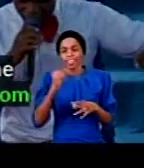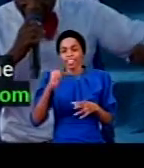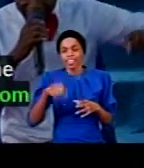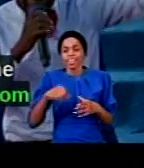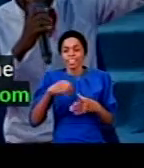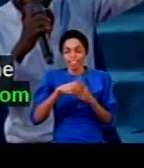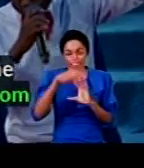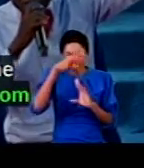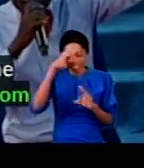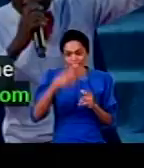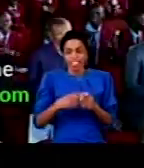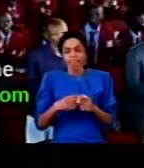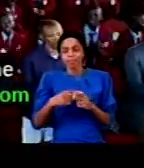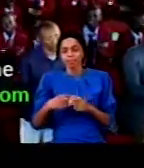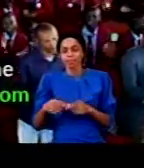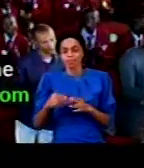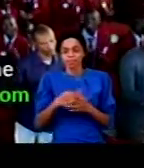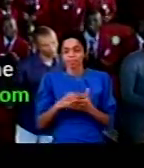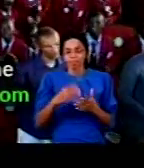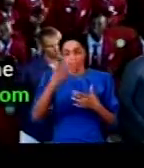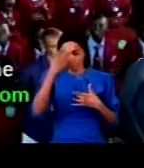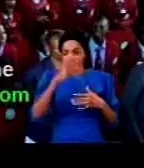Chains are breaking in his name.